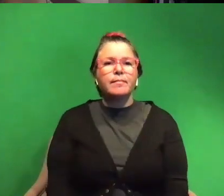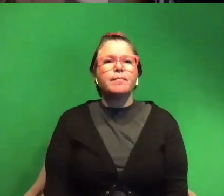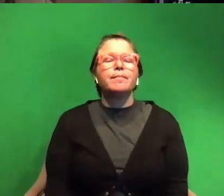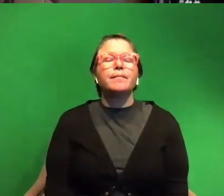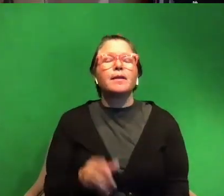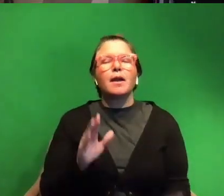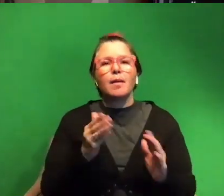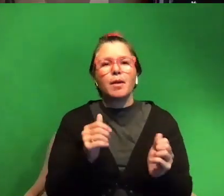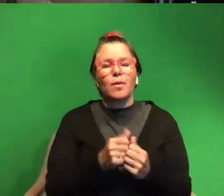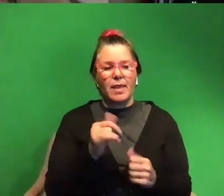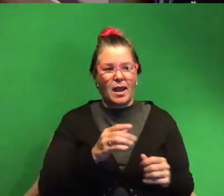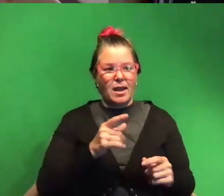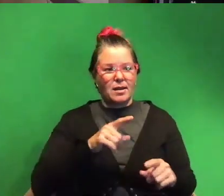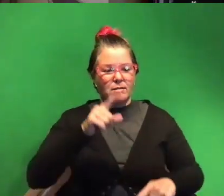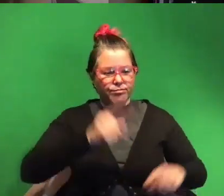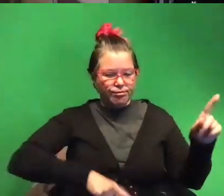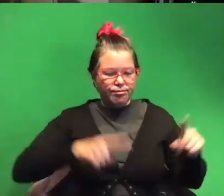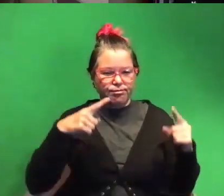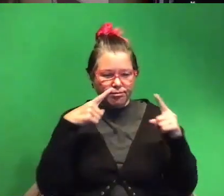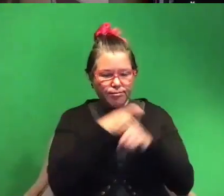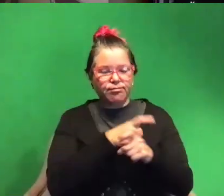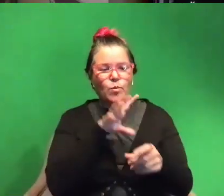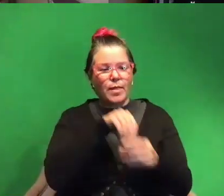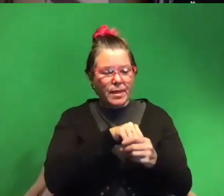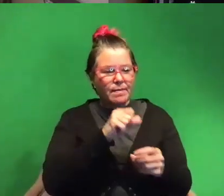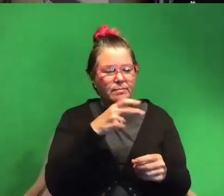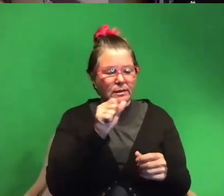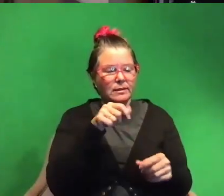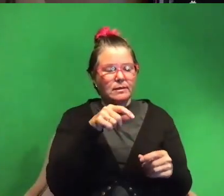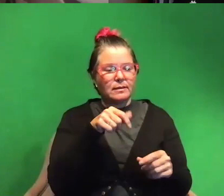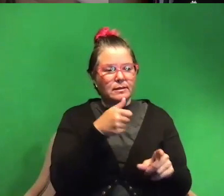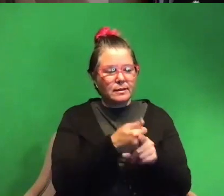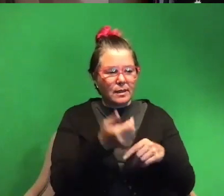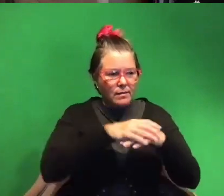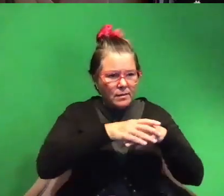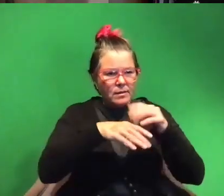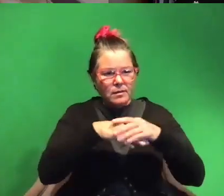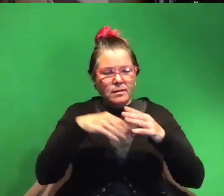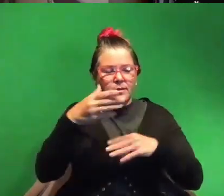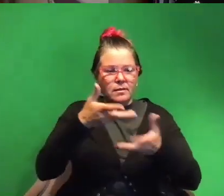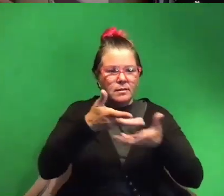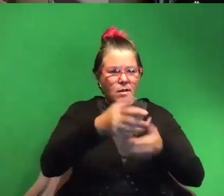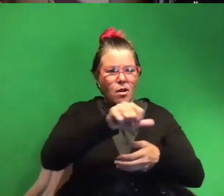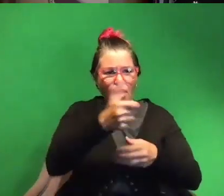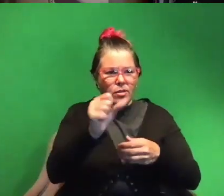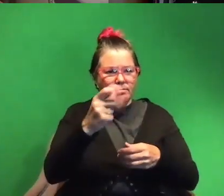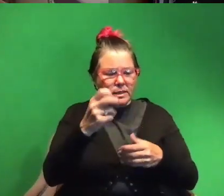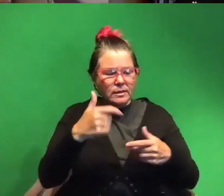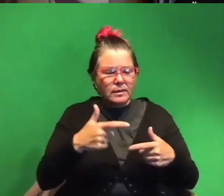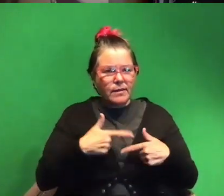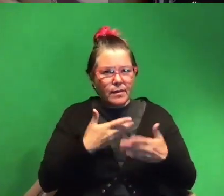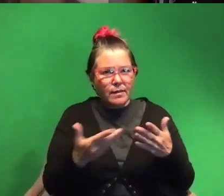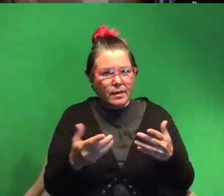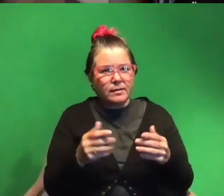have this wide diversity within a species itself, and then interspecies as well, because now we're able